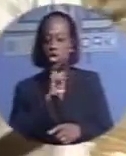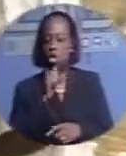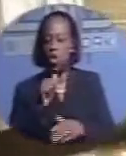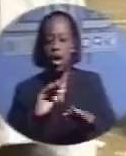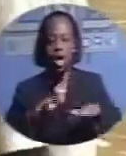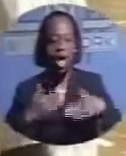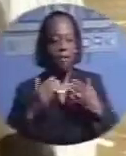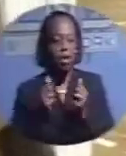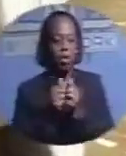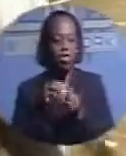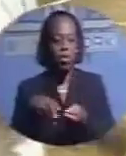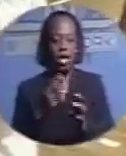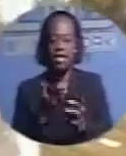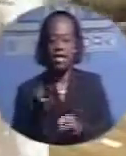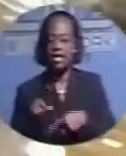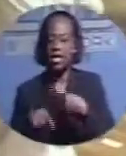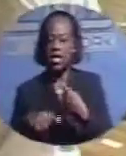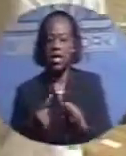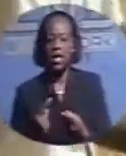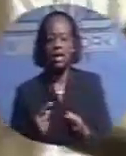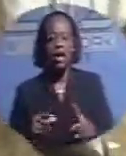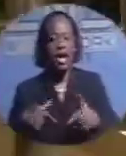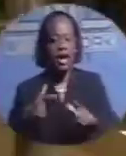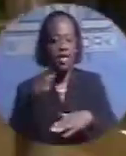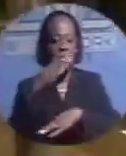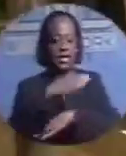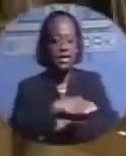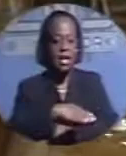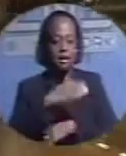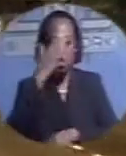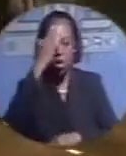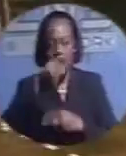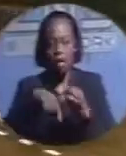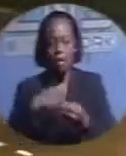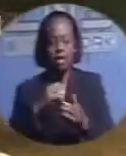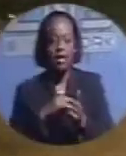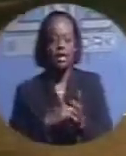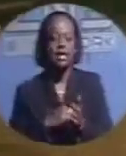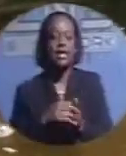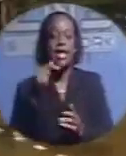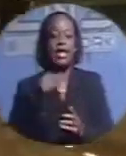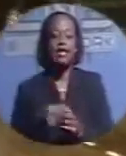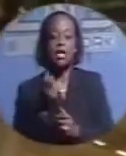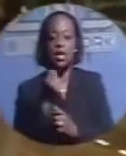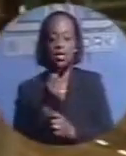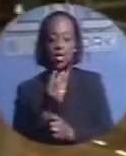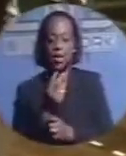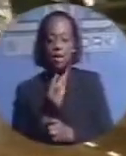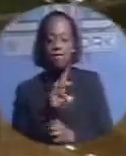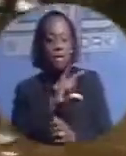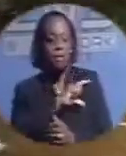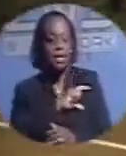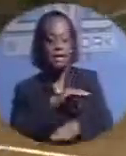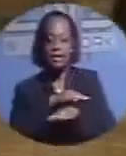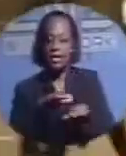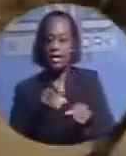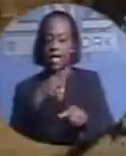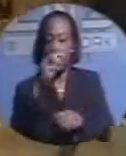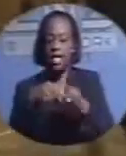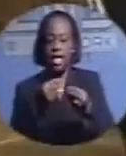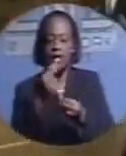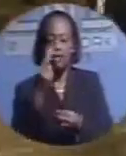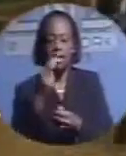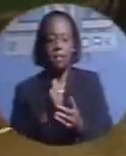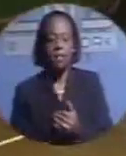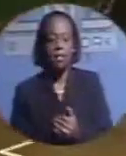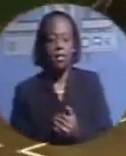way things are going, and he lets the table know about it. Down 12 late in the game, the Police not about to give up.